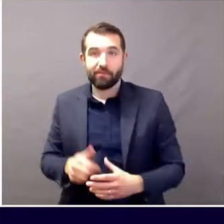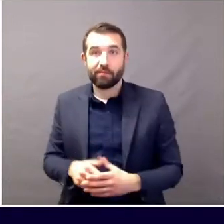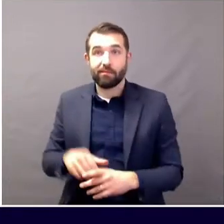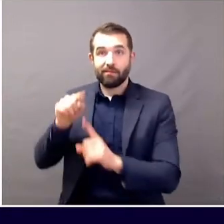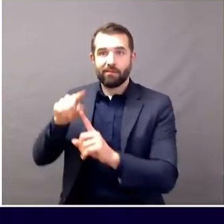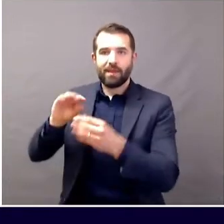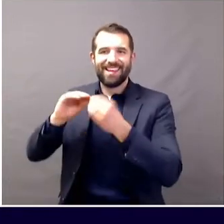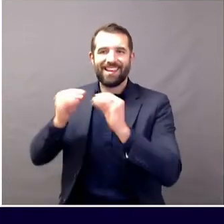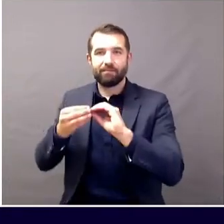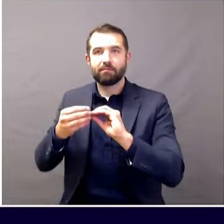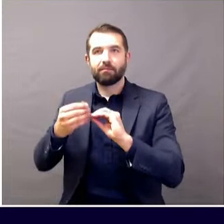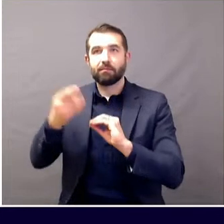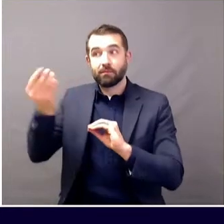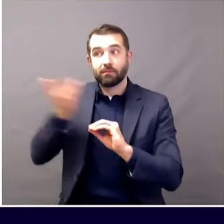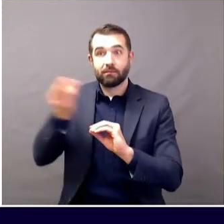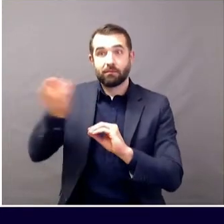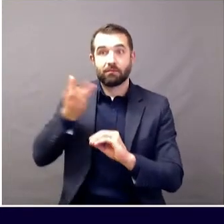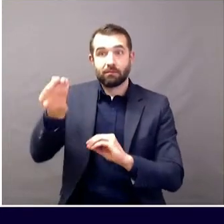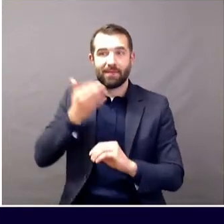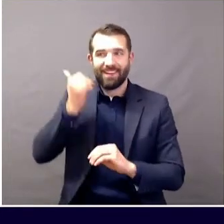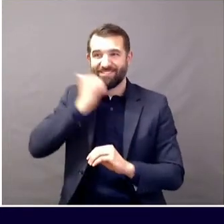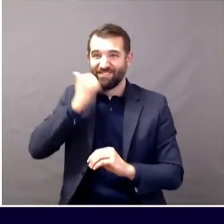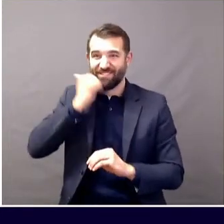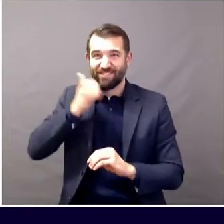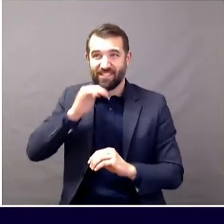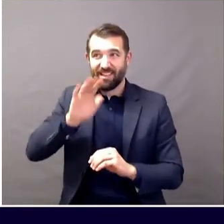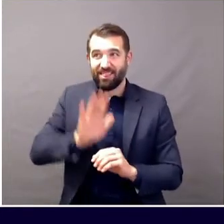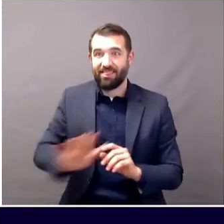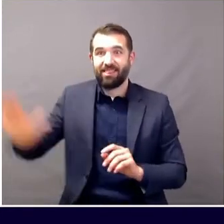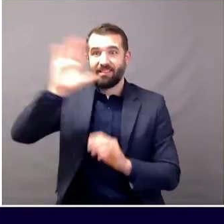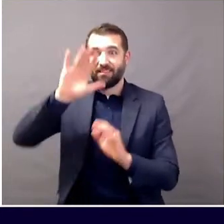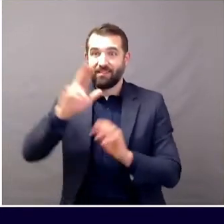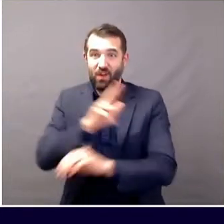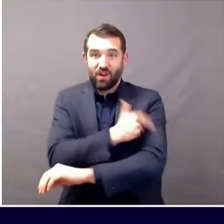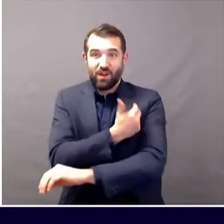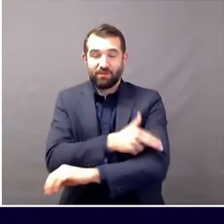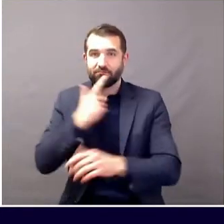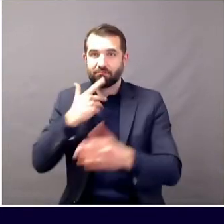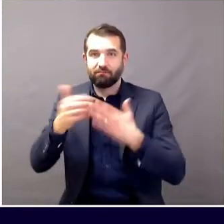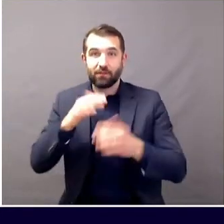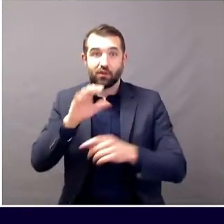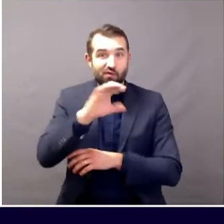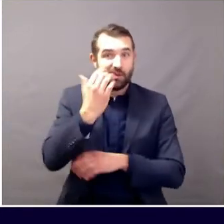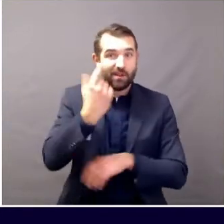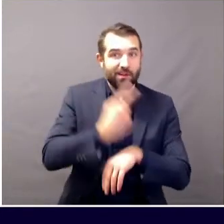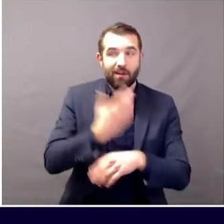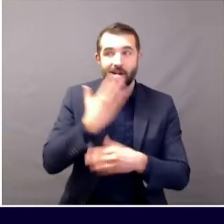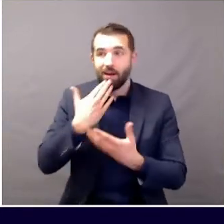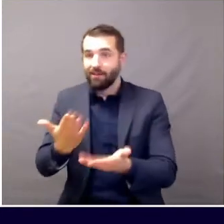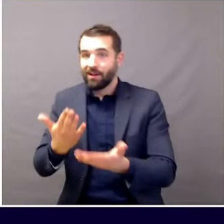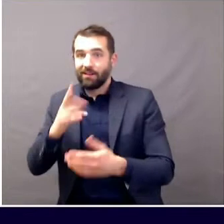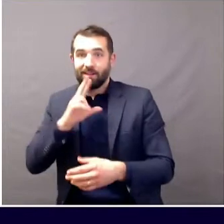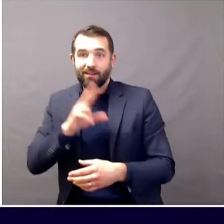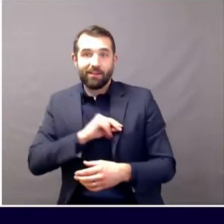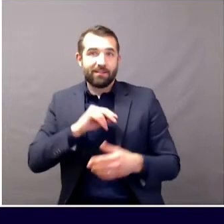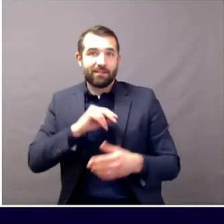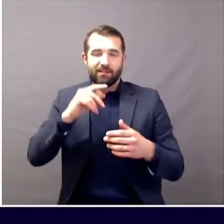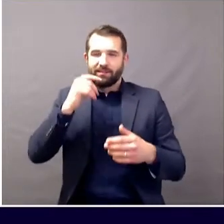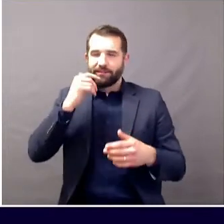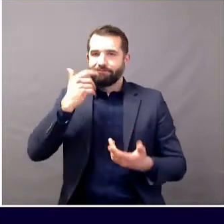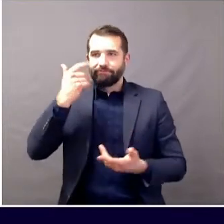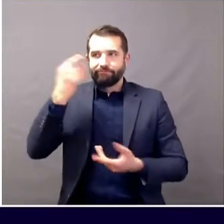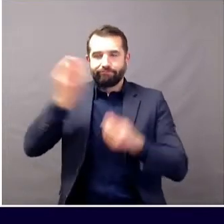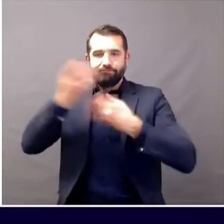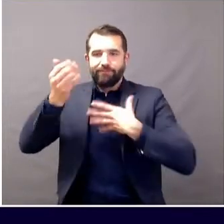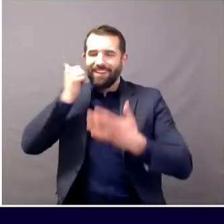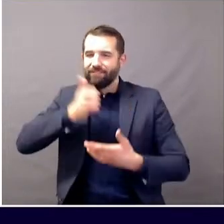every single day by the hospitals, Christmas, Thanksgiving, New Year's Day included. It is based on a fixed number of